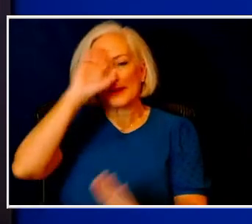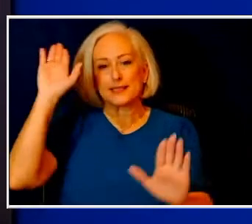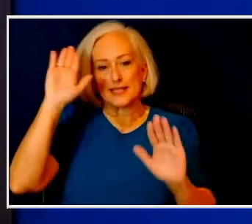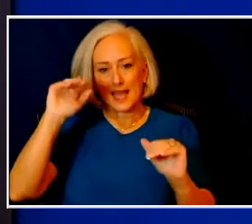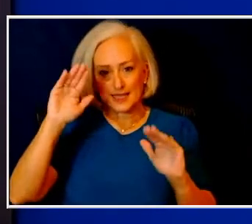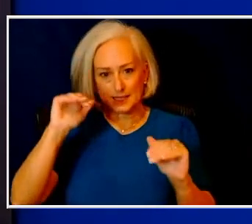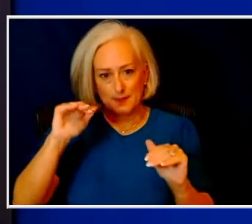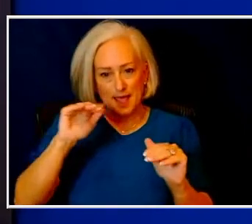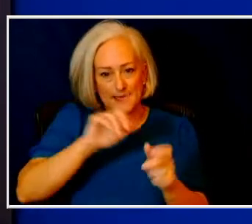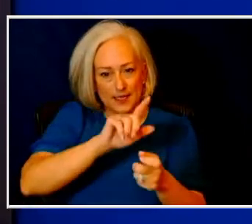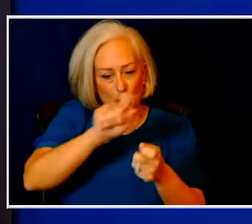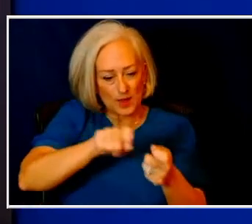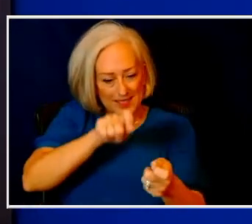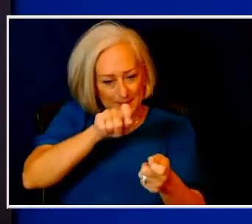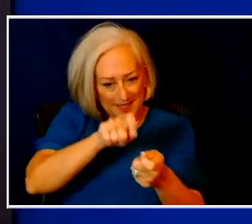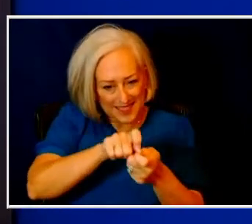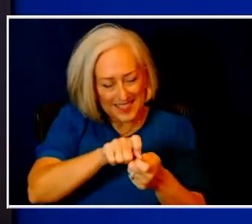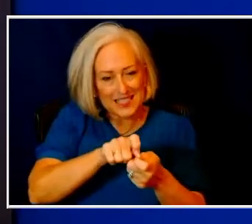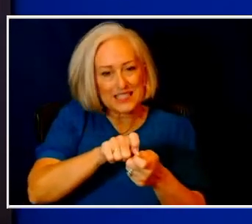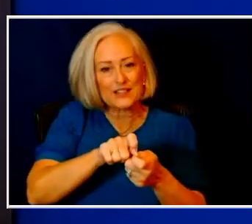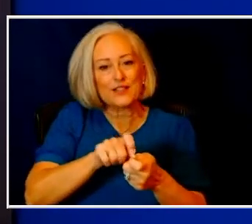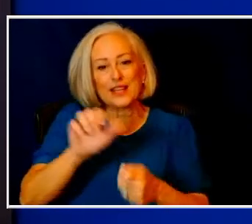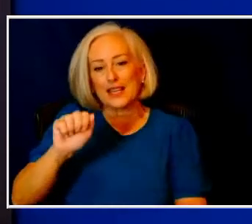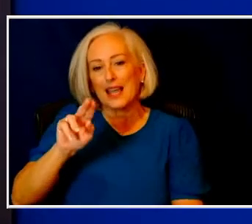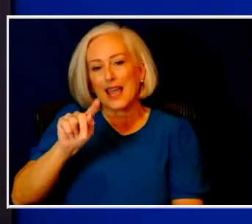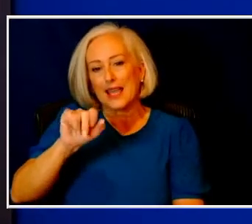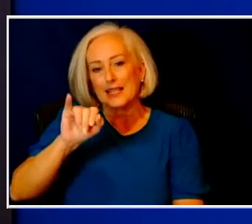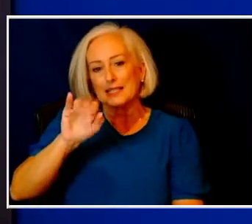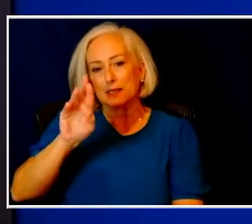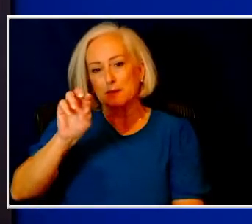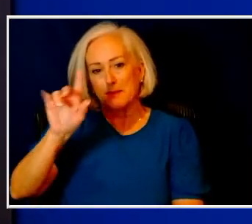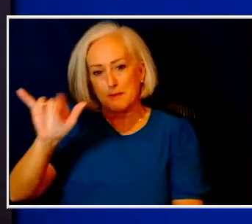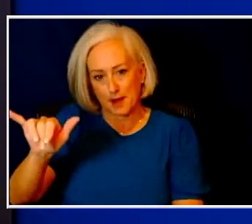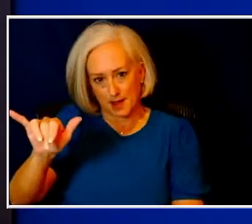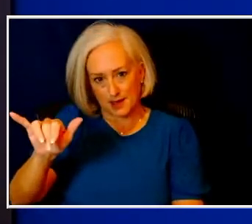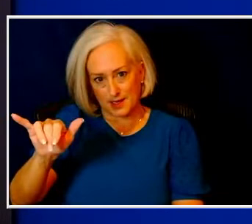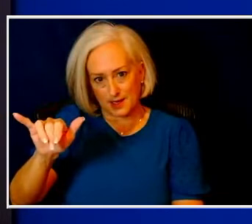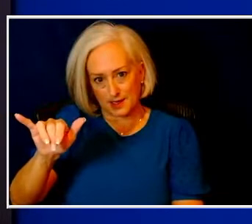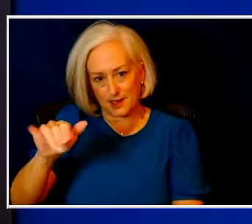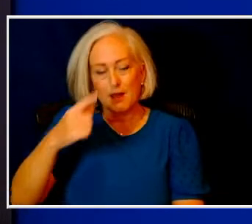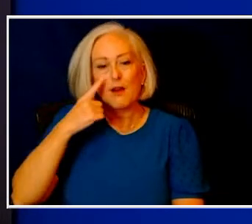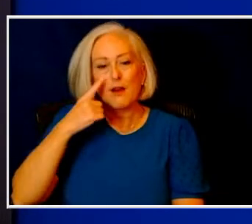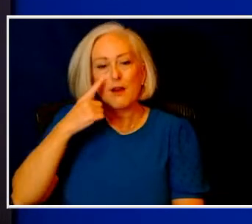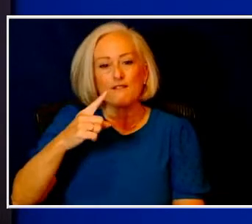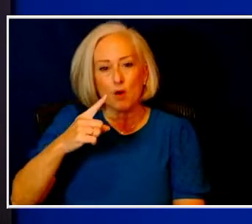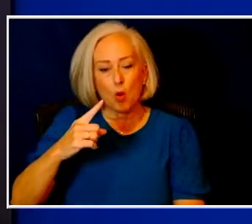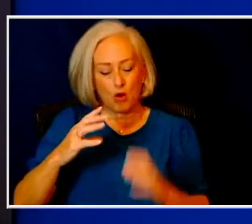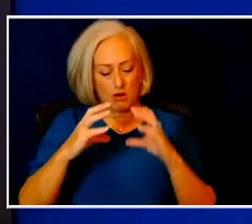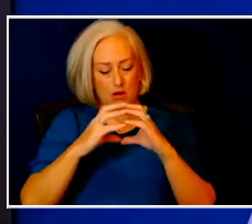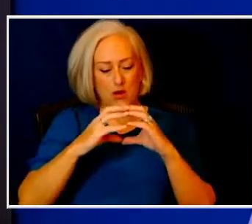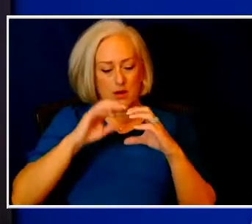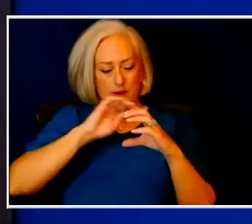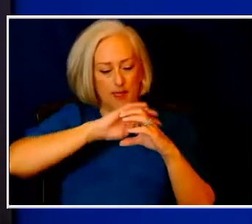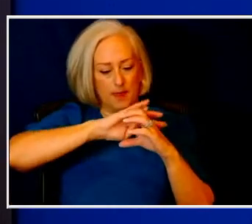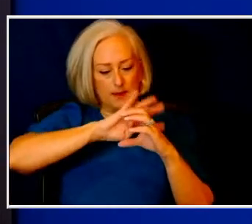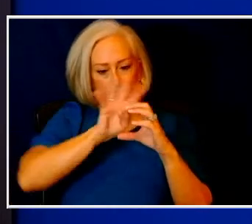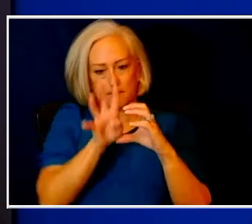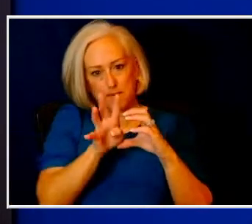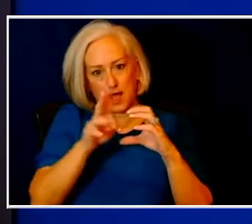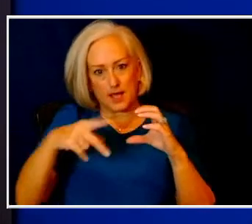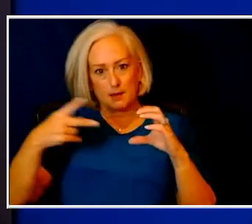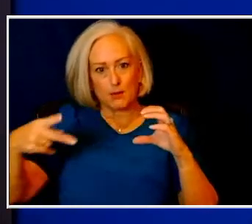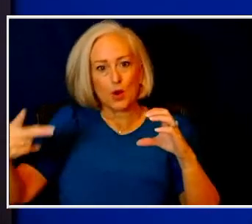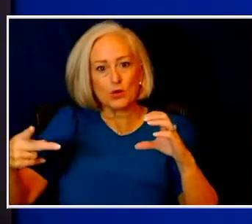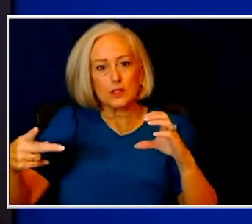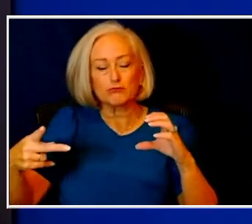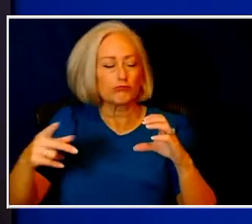our antibodies for really specific areas on that spike protein, it's not going to be surprising that we have these changes